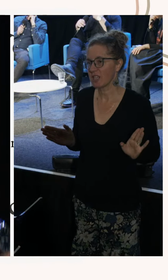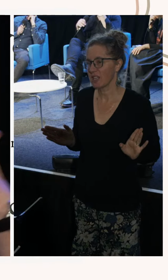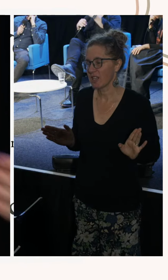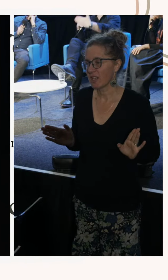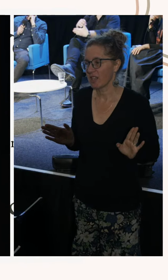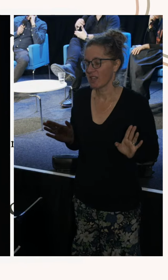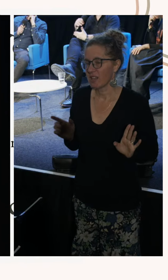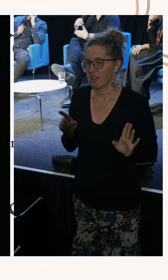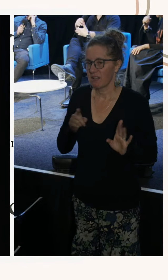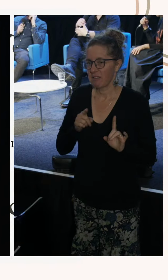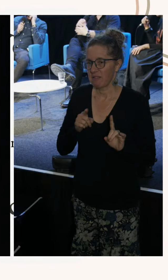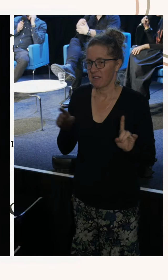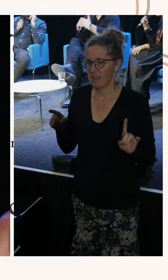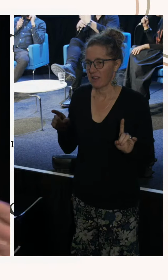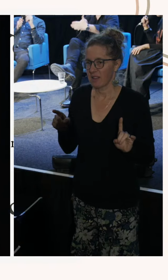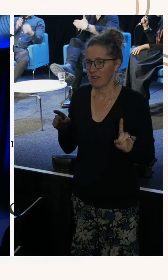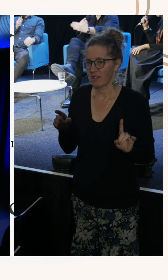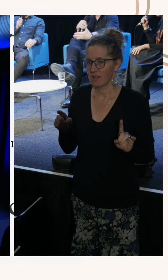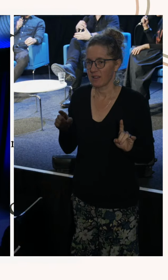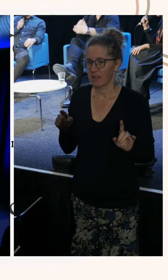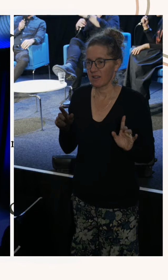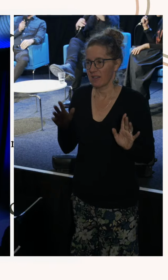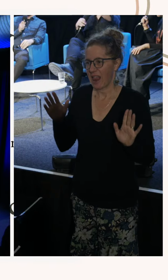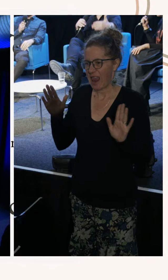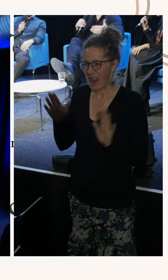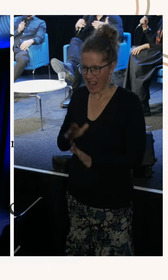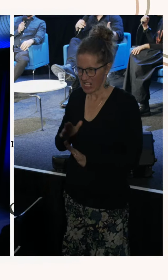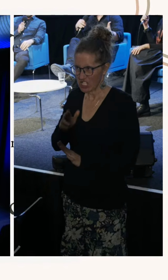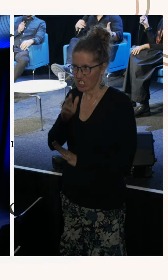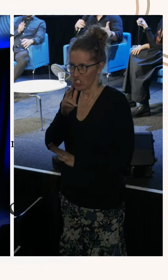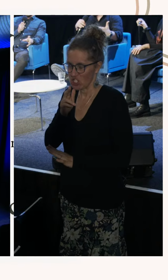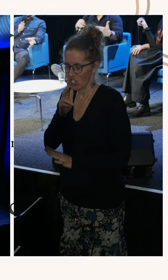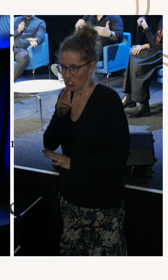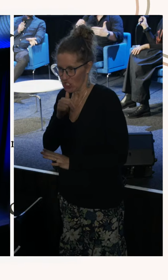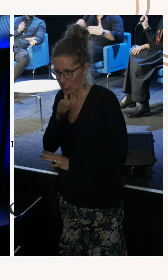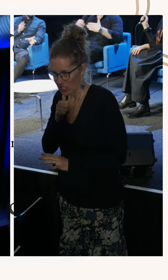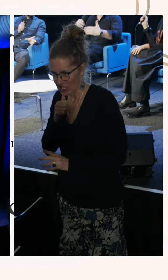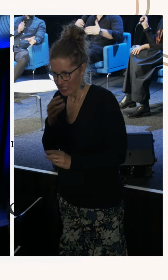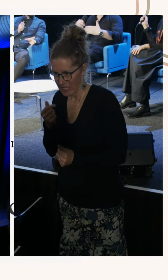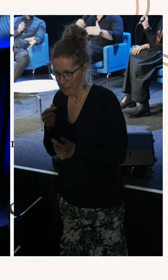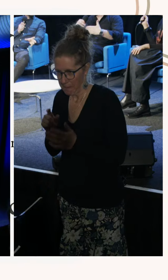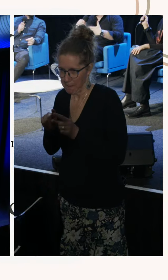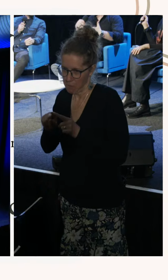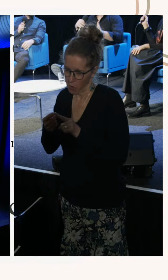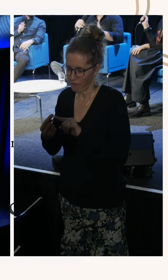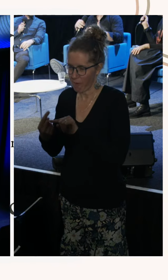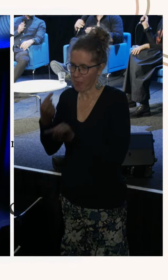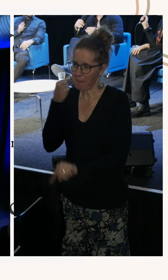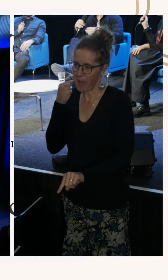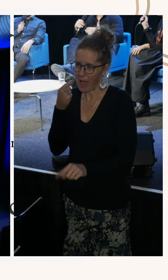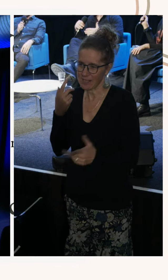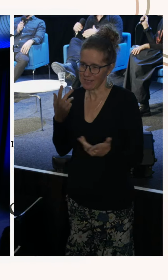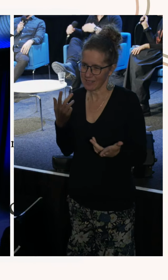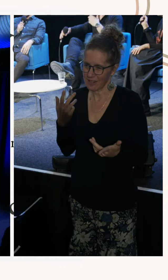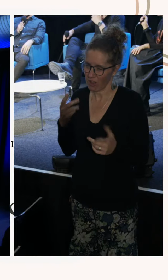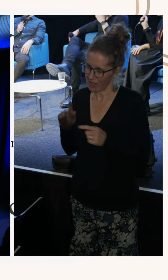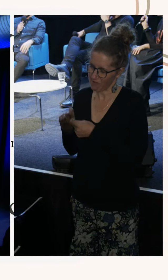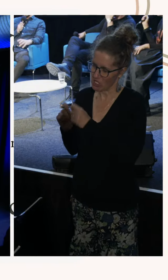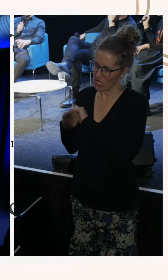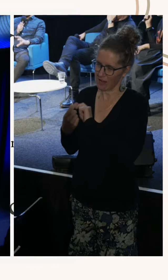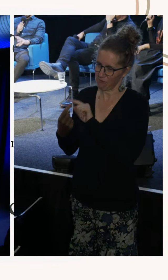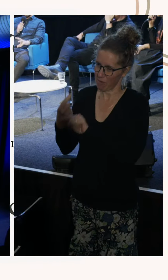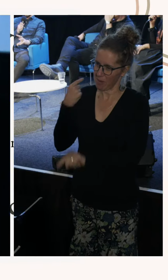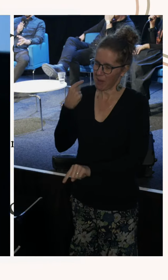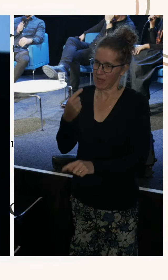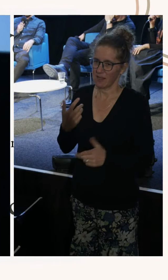was less... Like the lead poisoning is compounded. At some point in the past, that's the folly of youth. I think it's